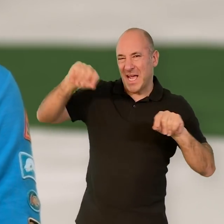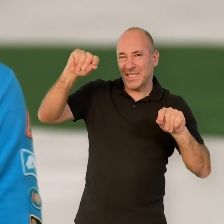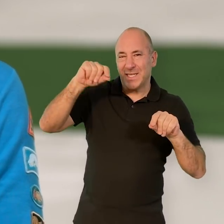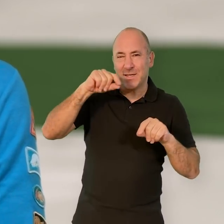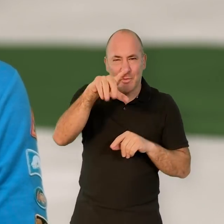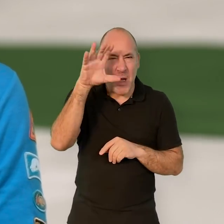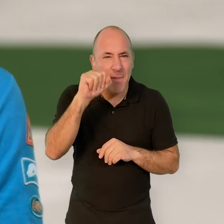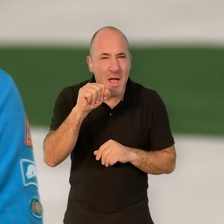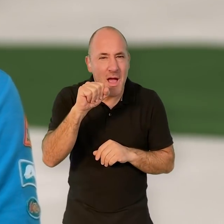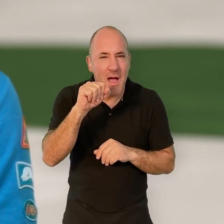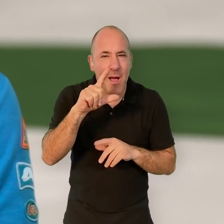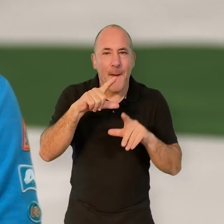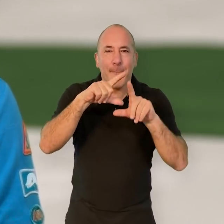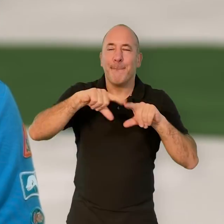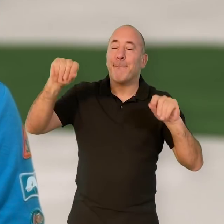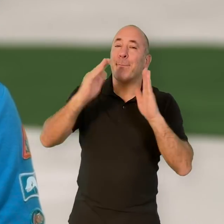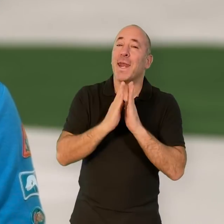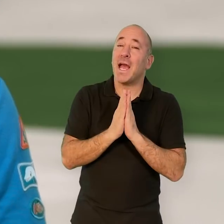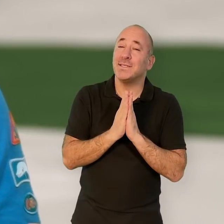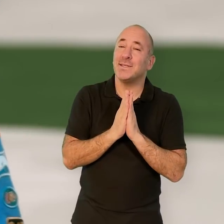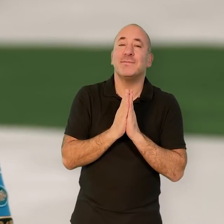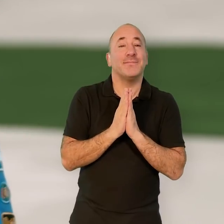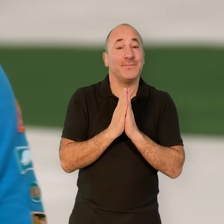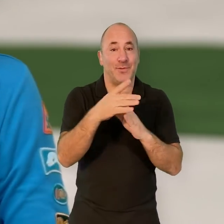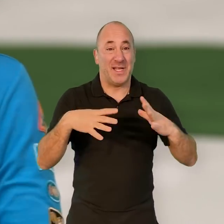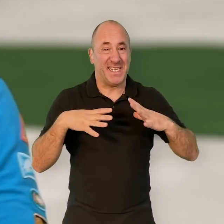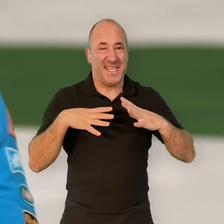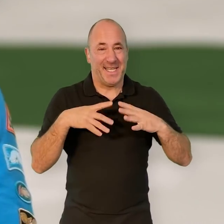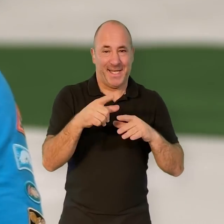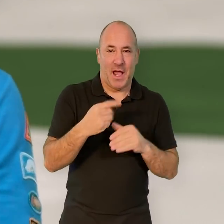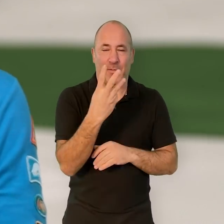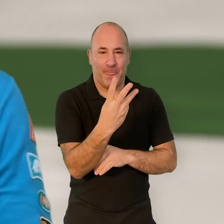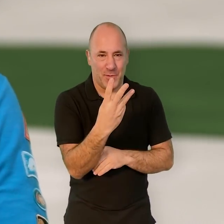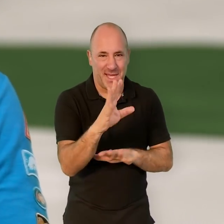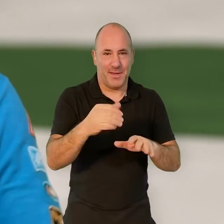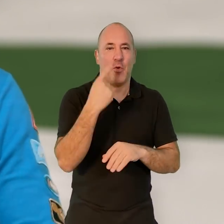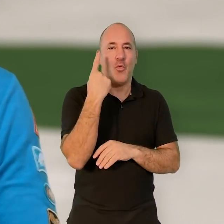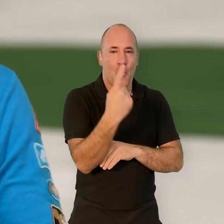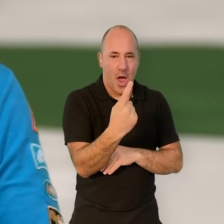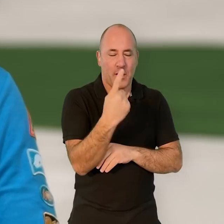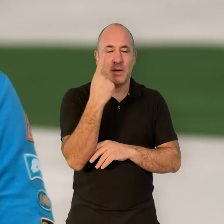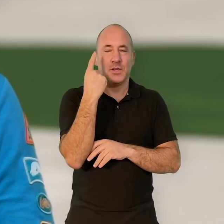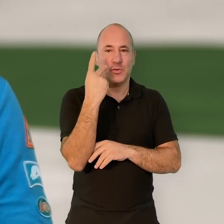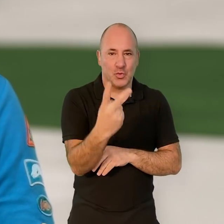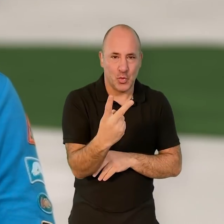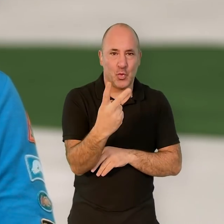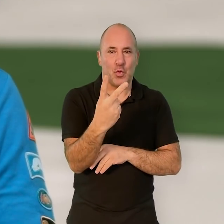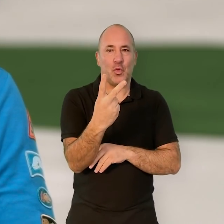Betsy. Do you remember? Banana stay. Ready? After 3.